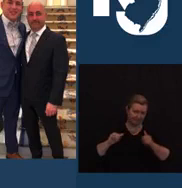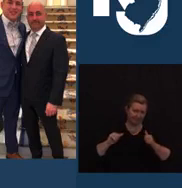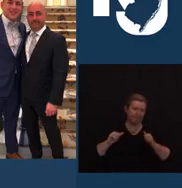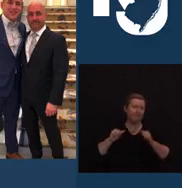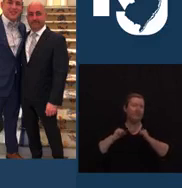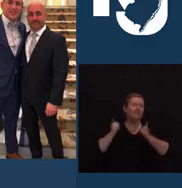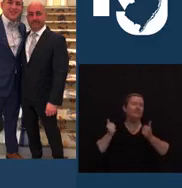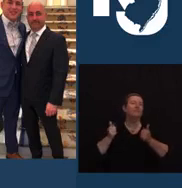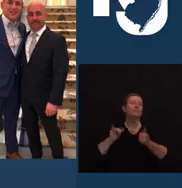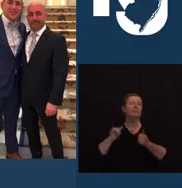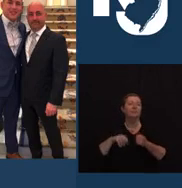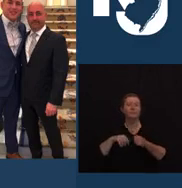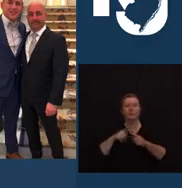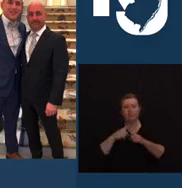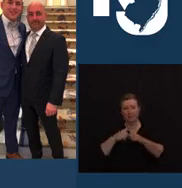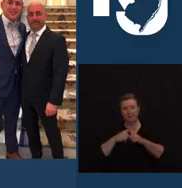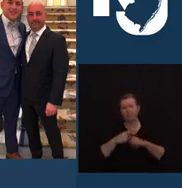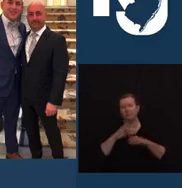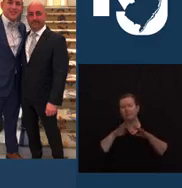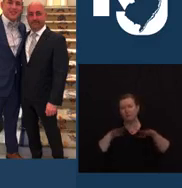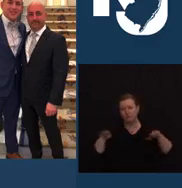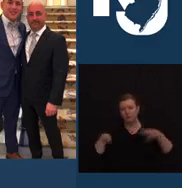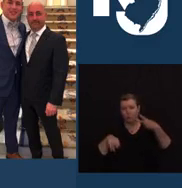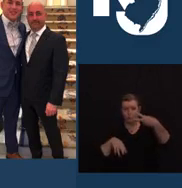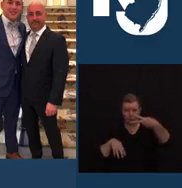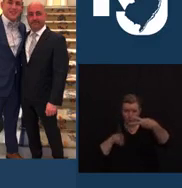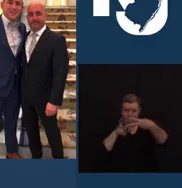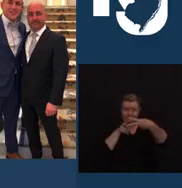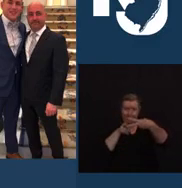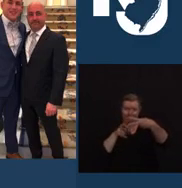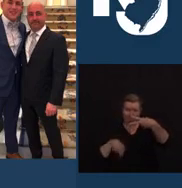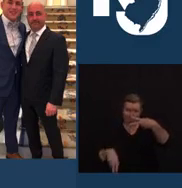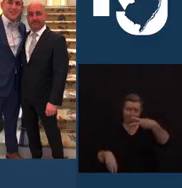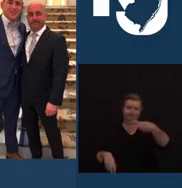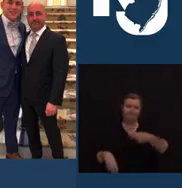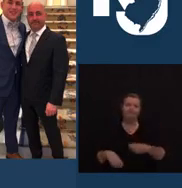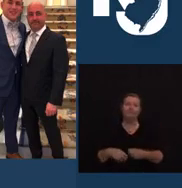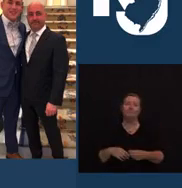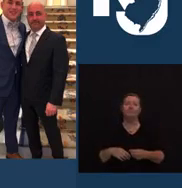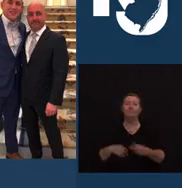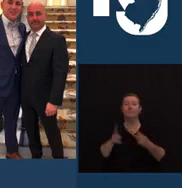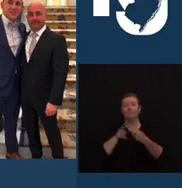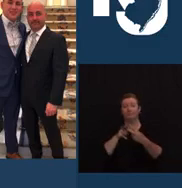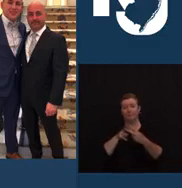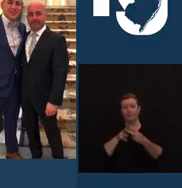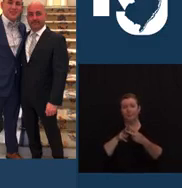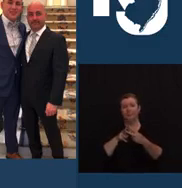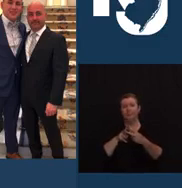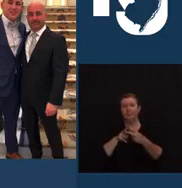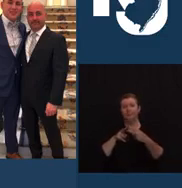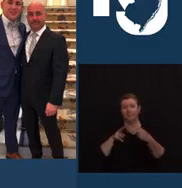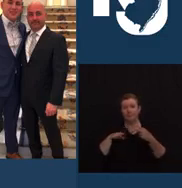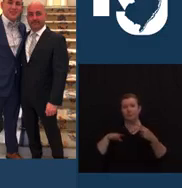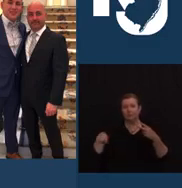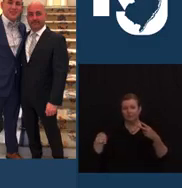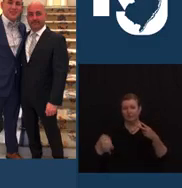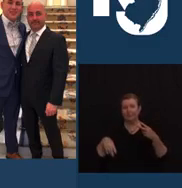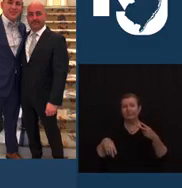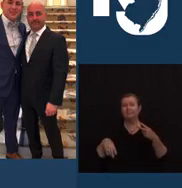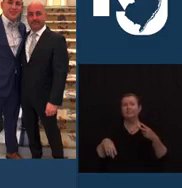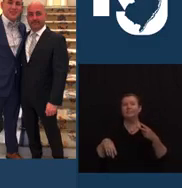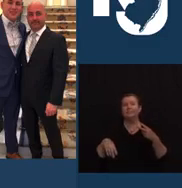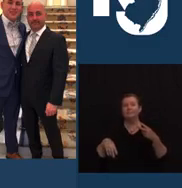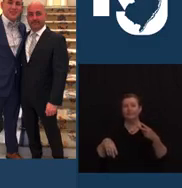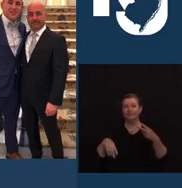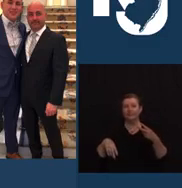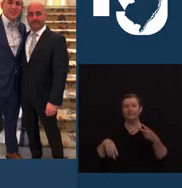children, Nicholas, who is 21, and Gianna, 18. That's Nicholas standing with him at the right photo and Gianna standing